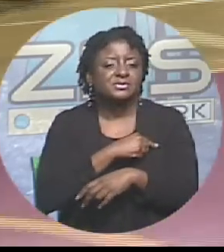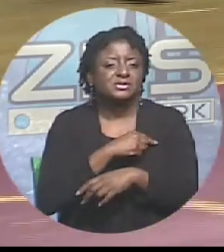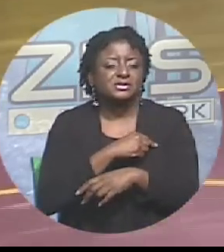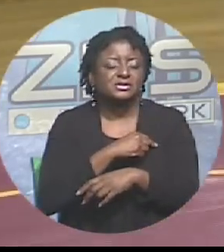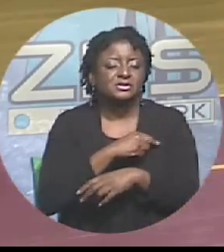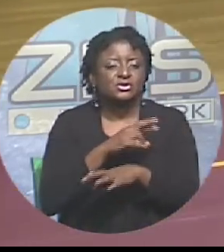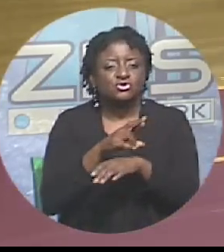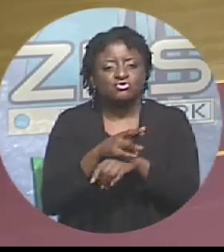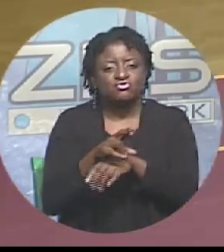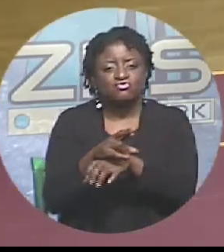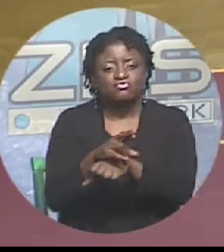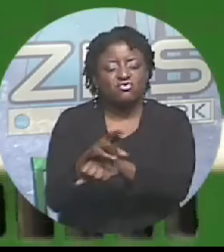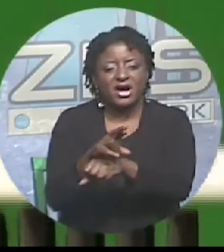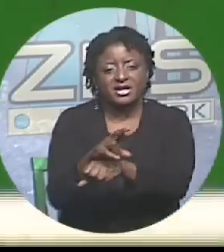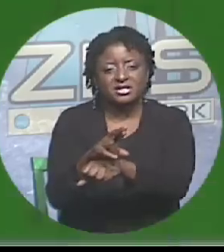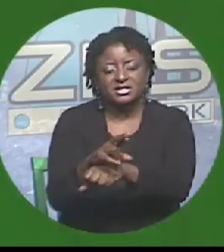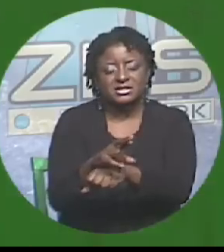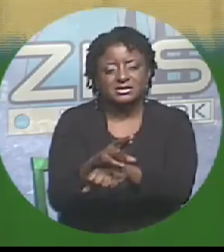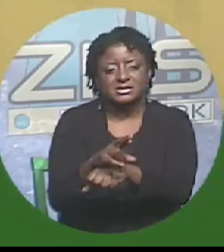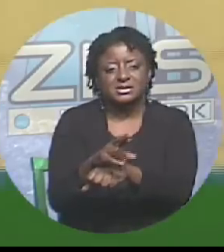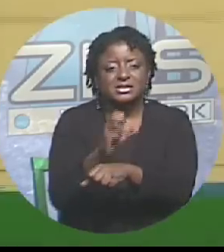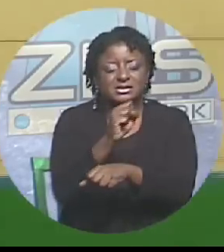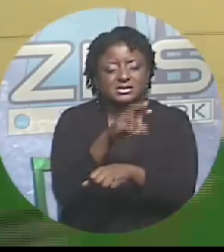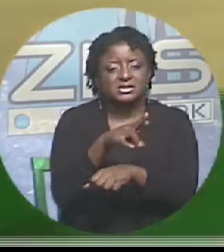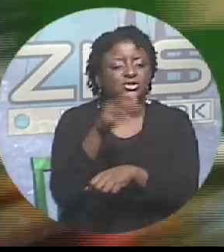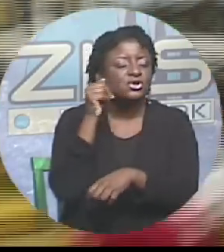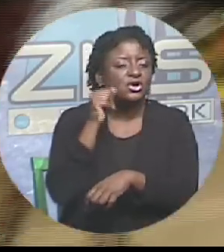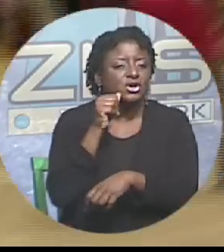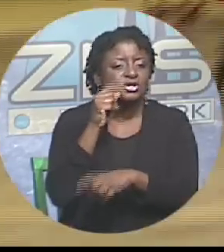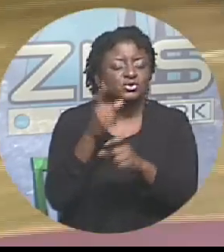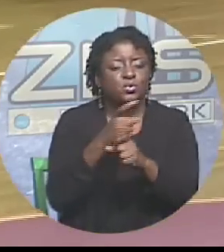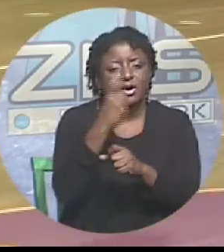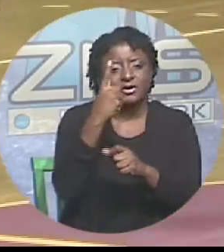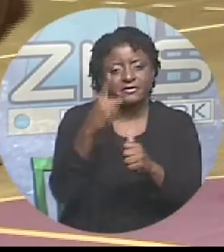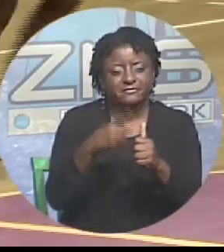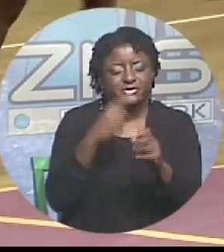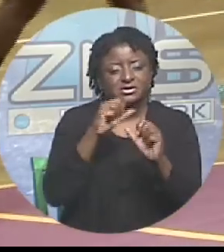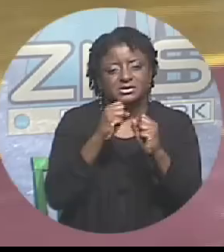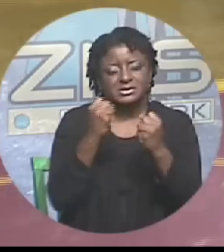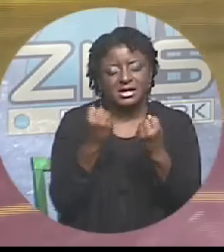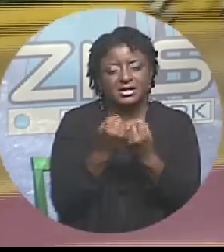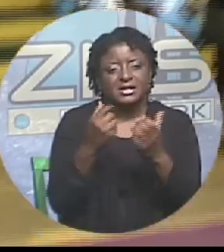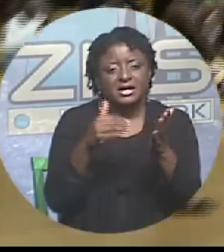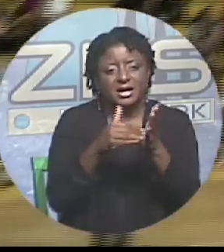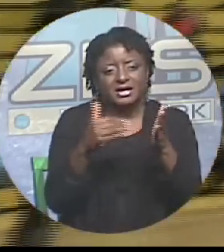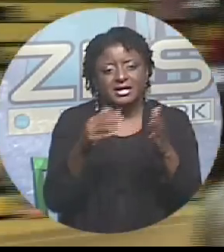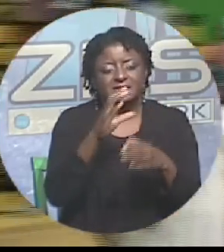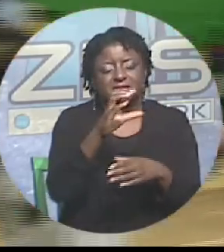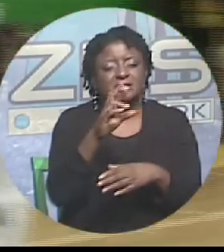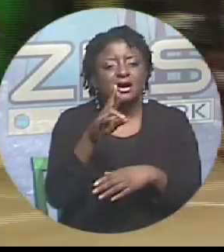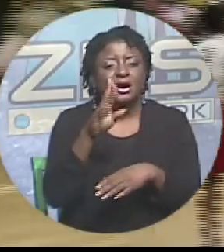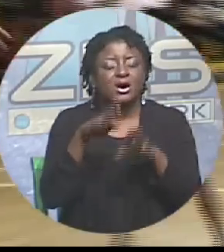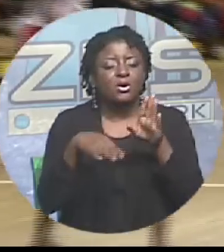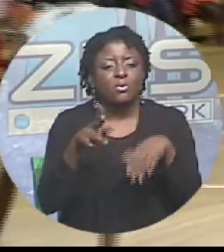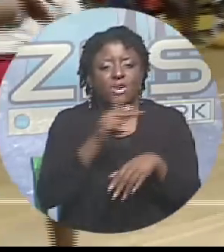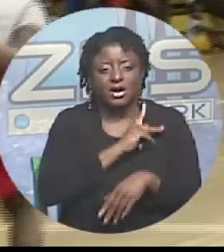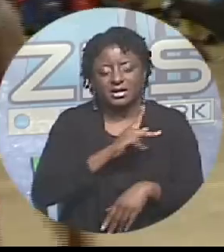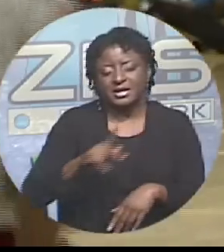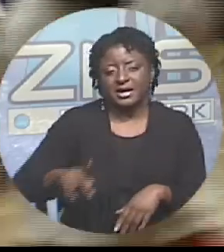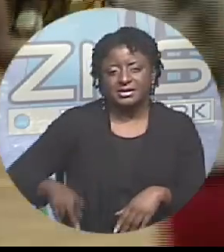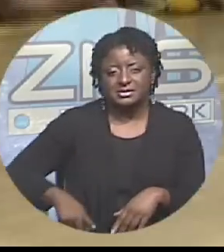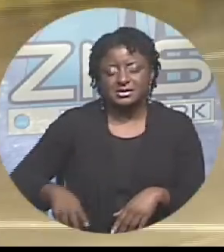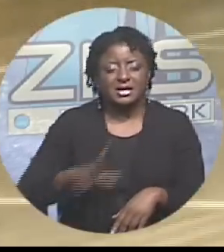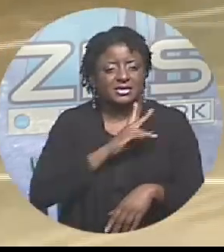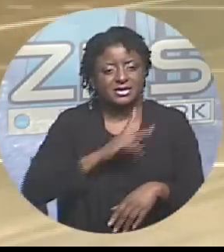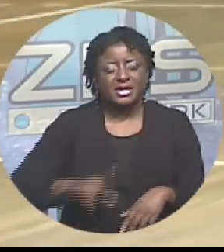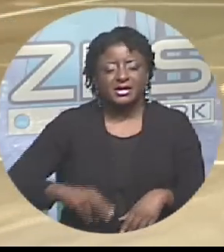of a championship, and they came out and won the first set against the C.R. Walker Knights. The Knights much better in the second set. They